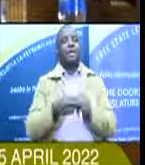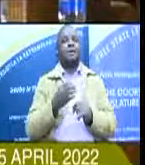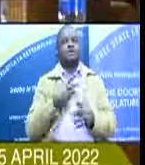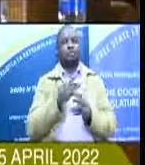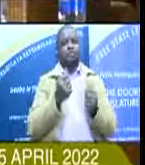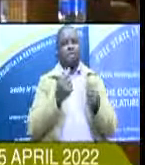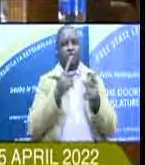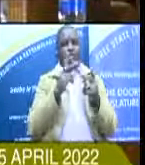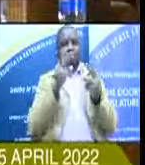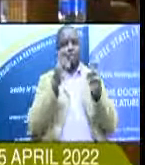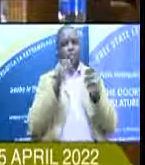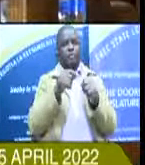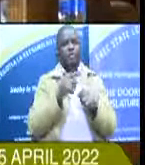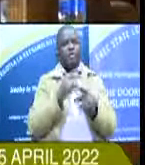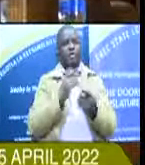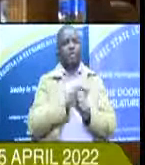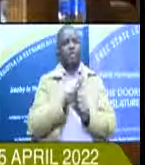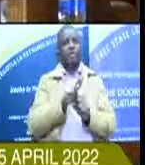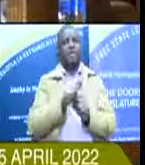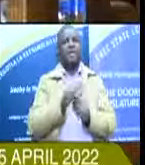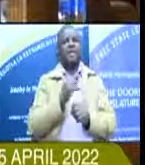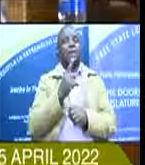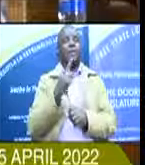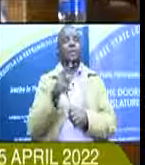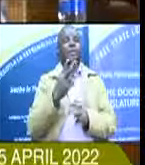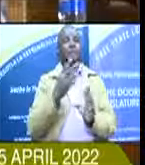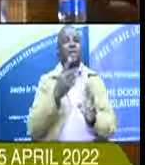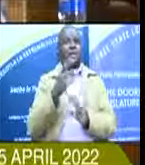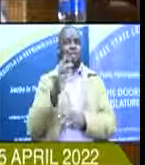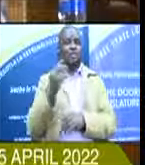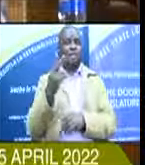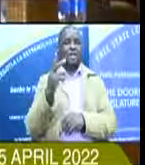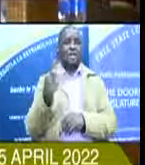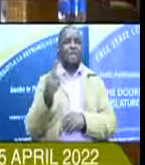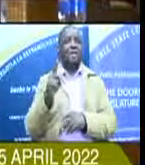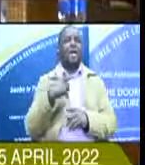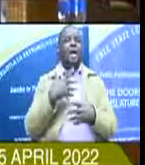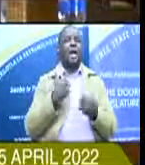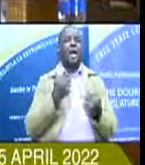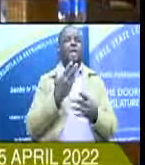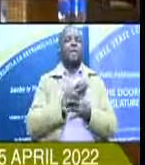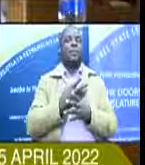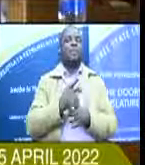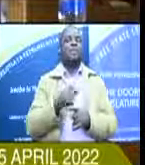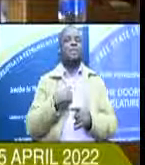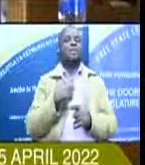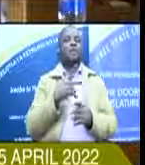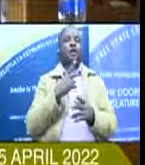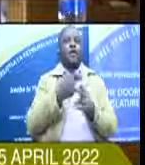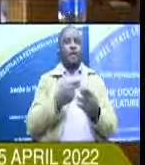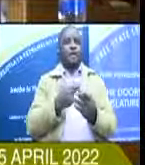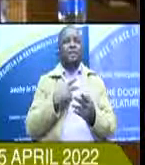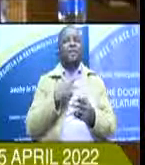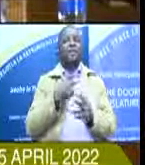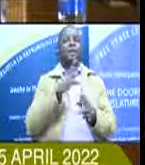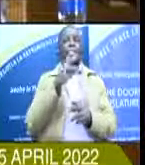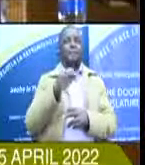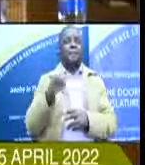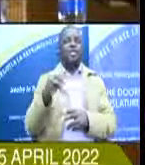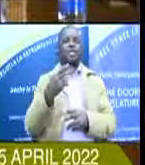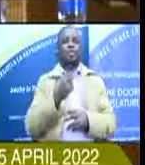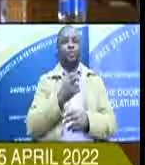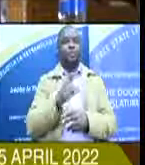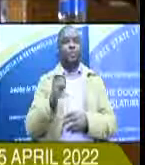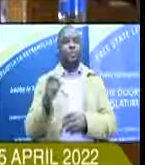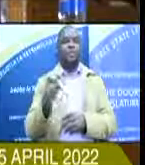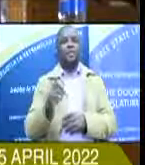total of 1,927 healthcare workers were appointed on contract from March 2020. These include 2